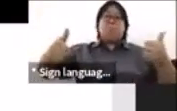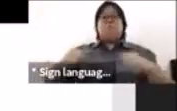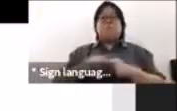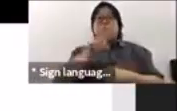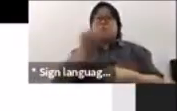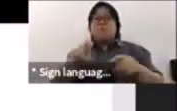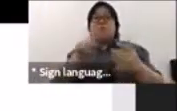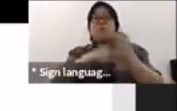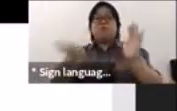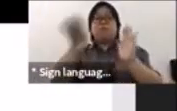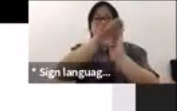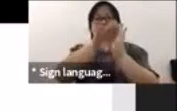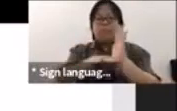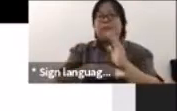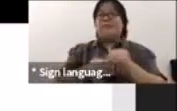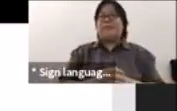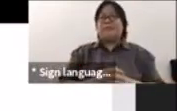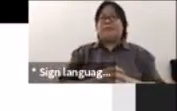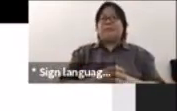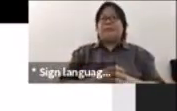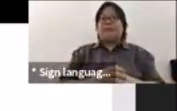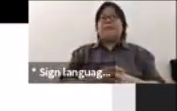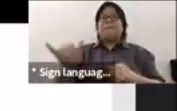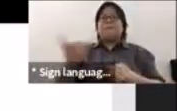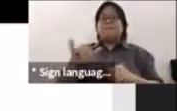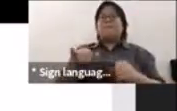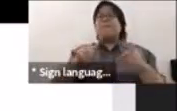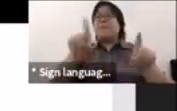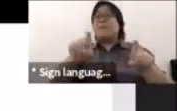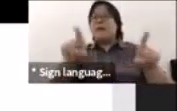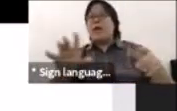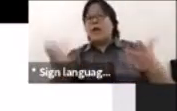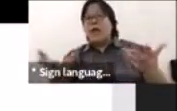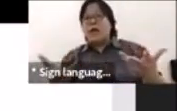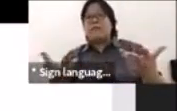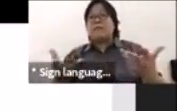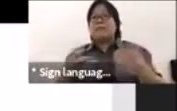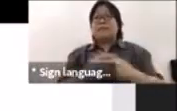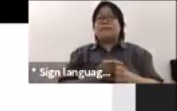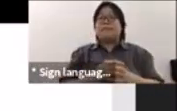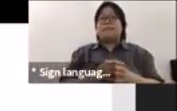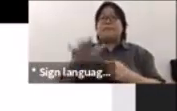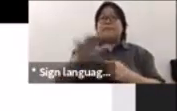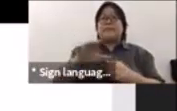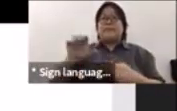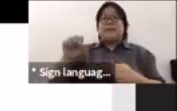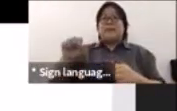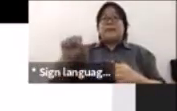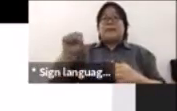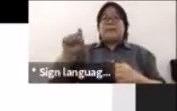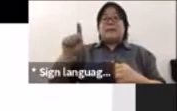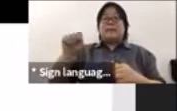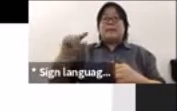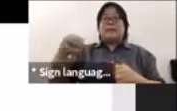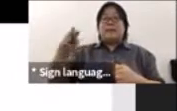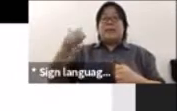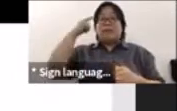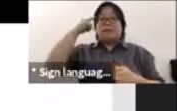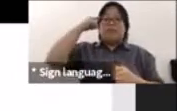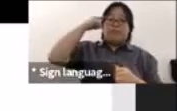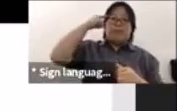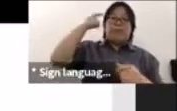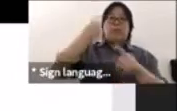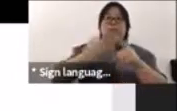restrictions. Now we also measured in terms of how, which kind of, what is the extent of stigma they felt and what are the outcome of their sexual